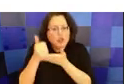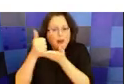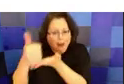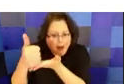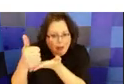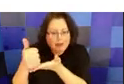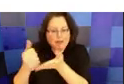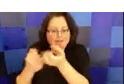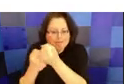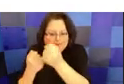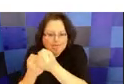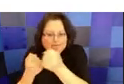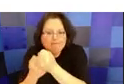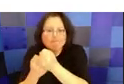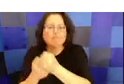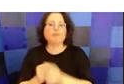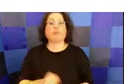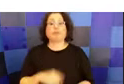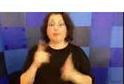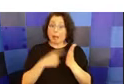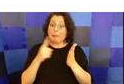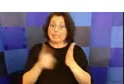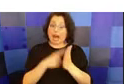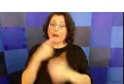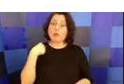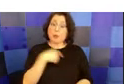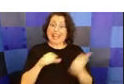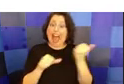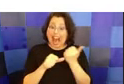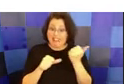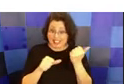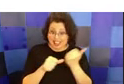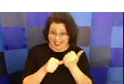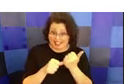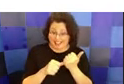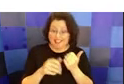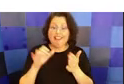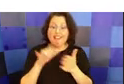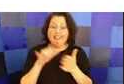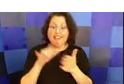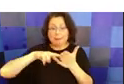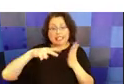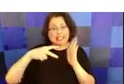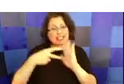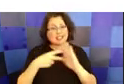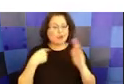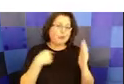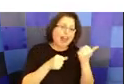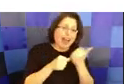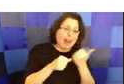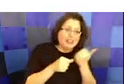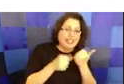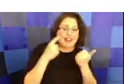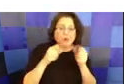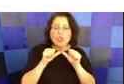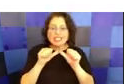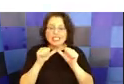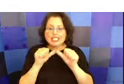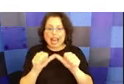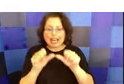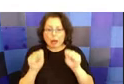can be. And then sometimes we're an advocate, and that has to do with advocating for sustainable land